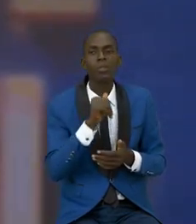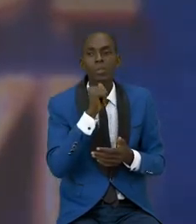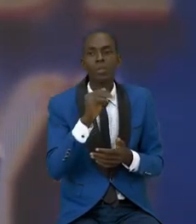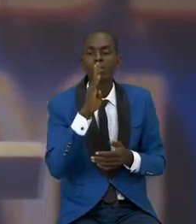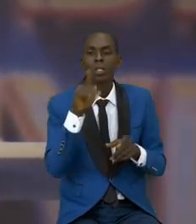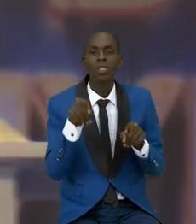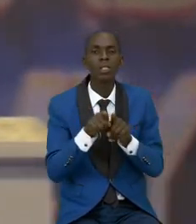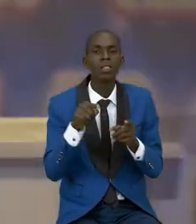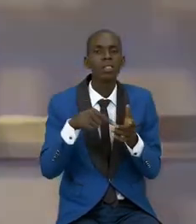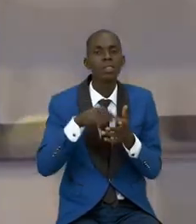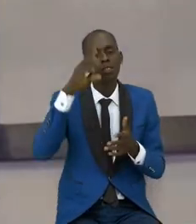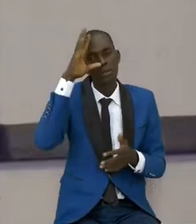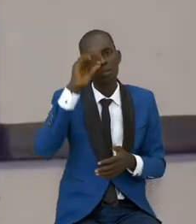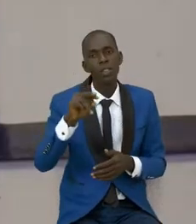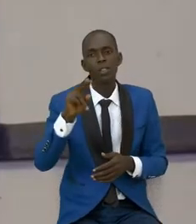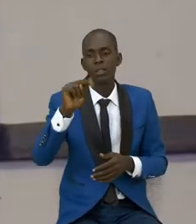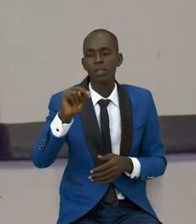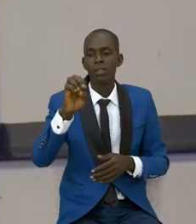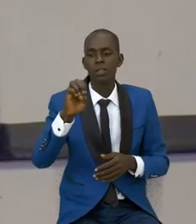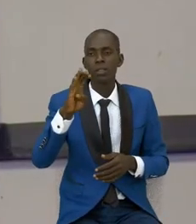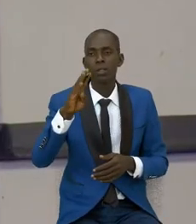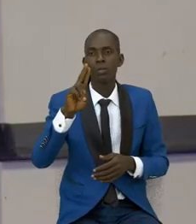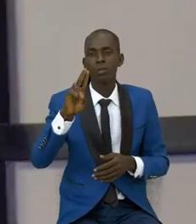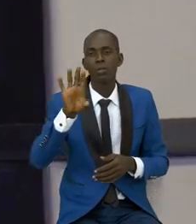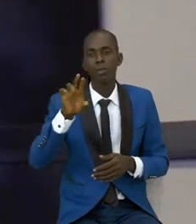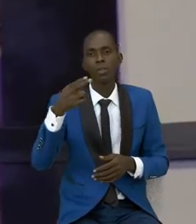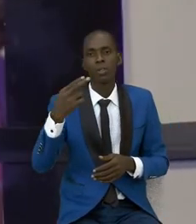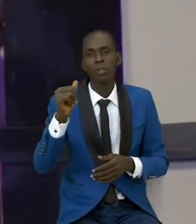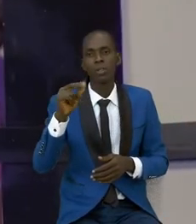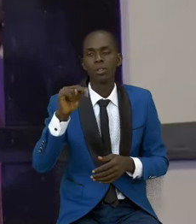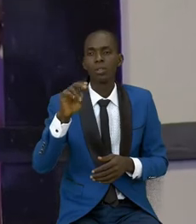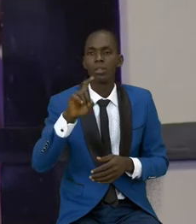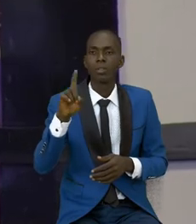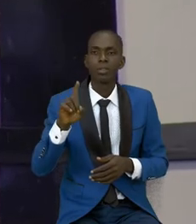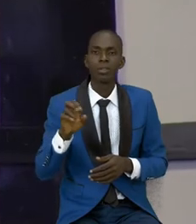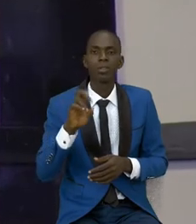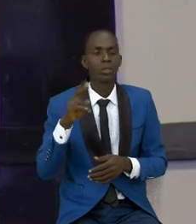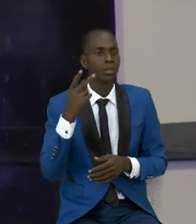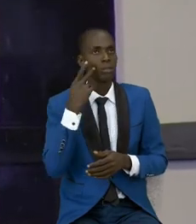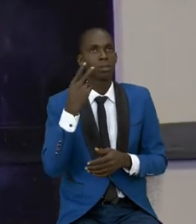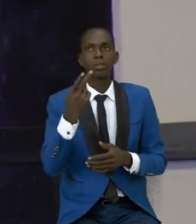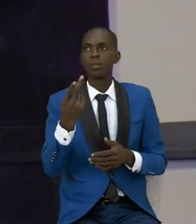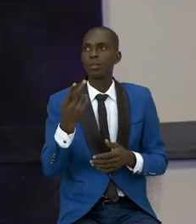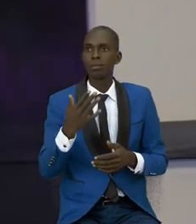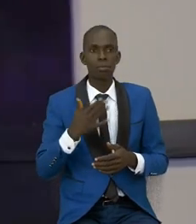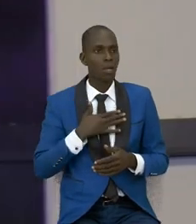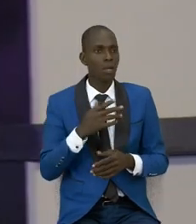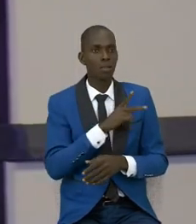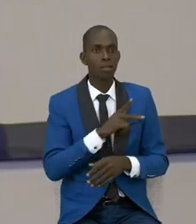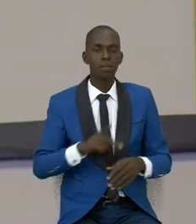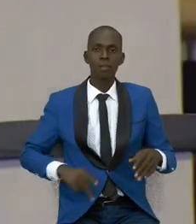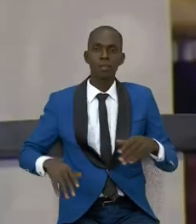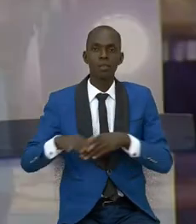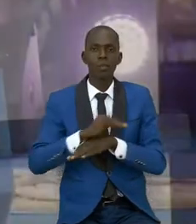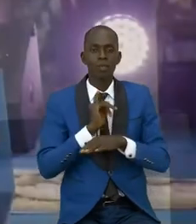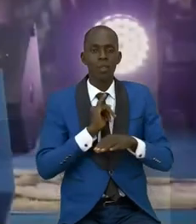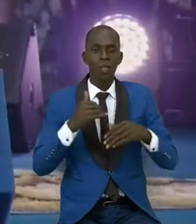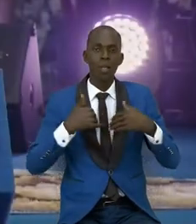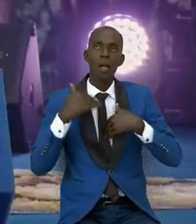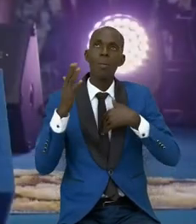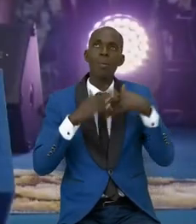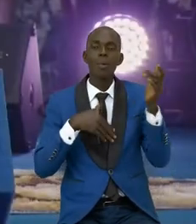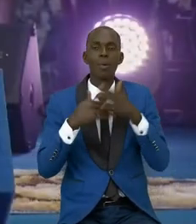like this man, Nebuchadnezzar, and then he came and he said, see, the kingdom I have built by my